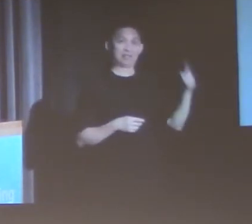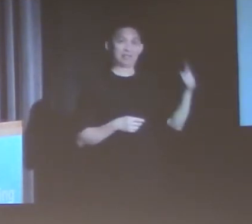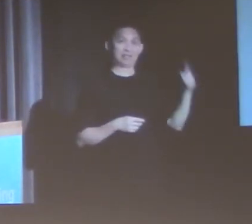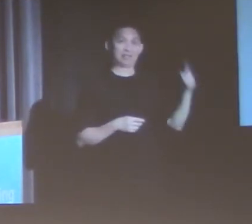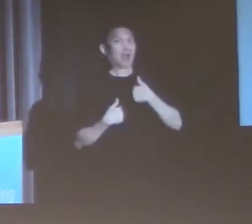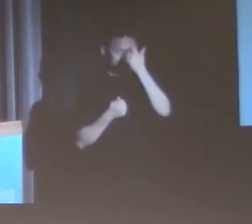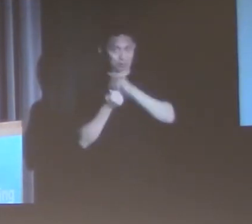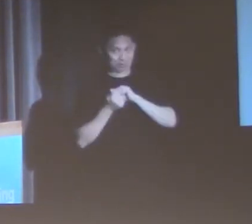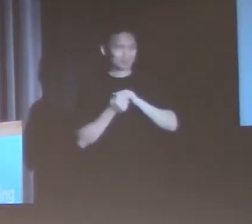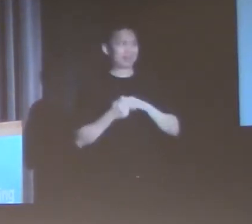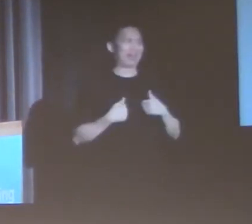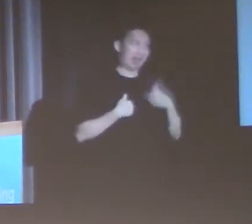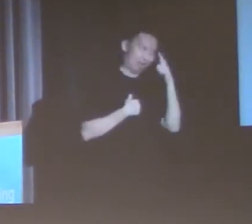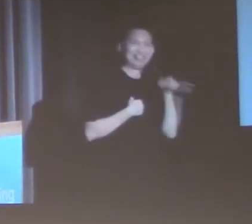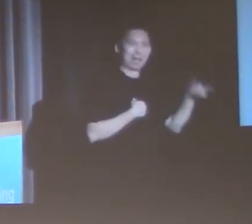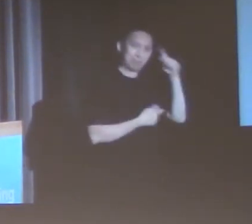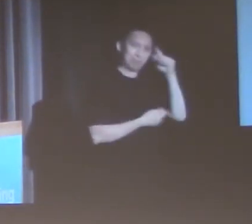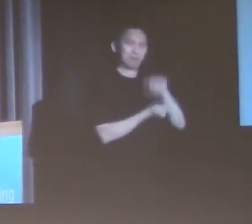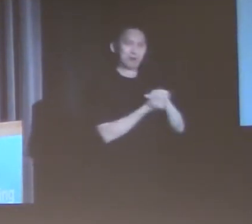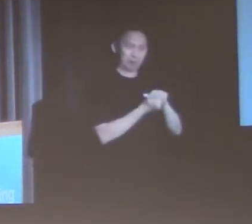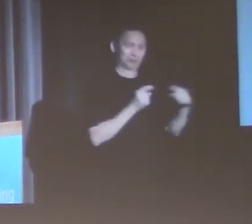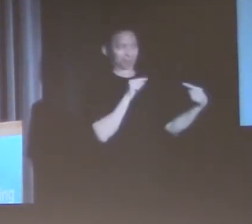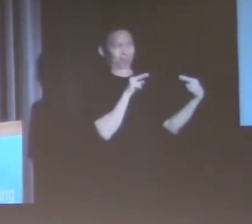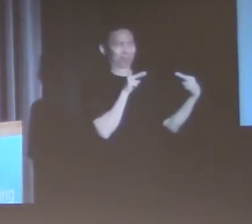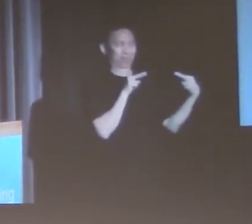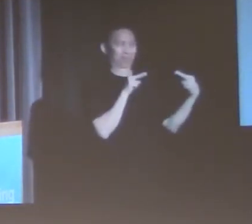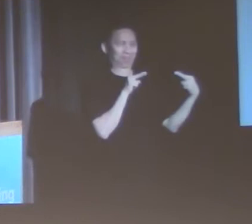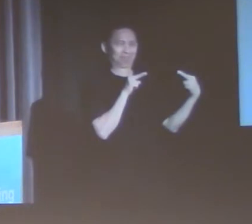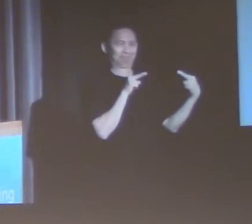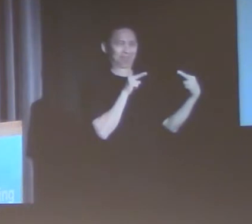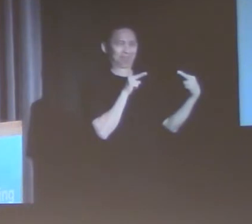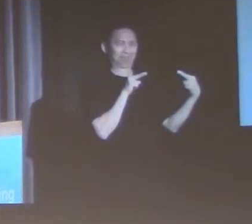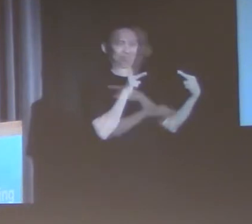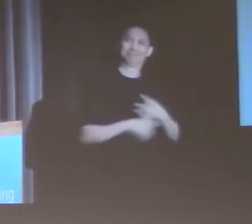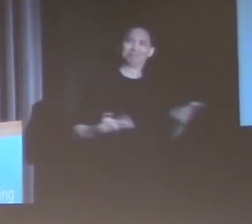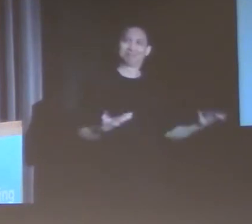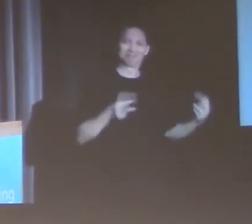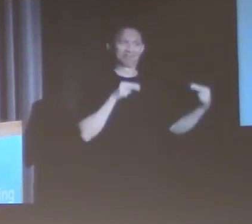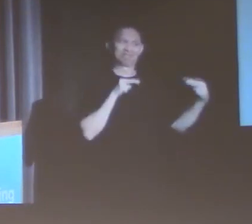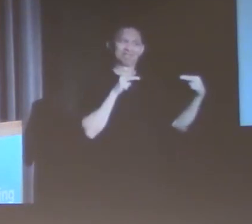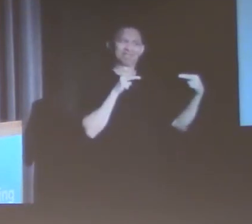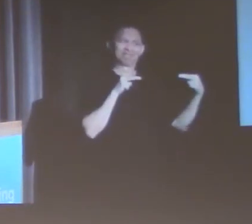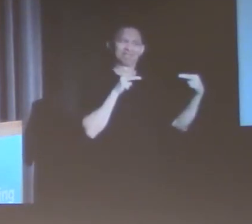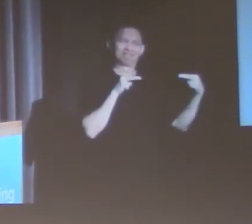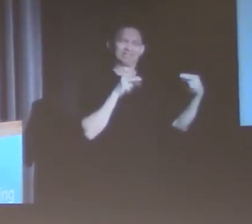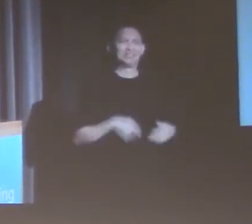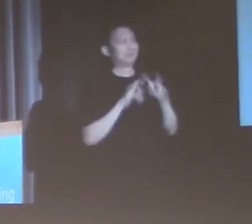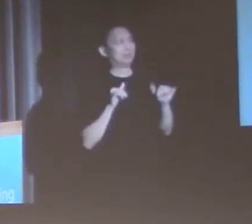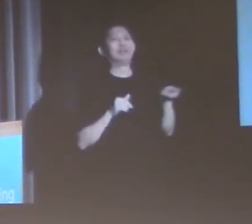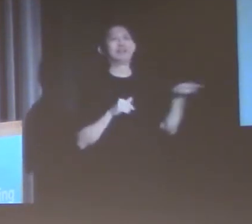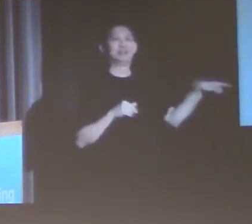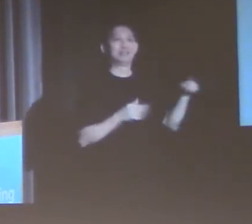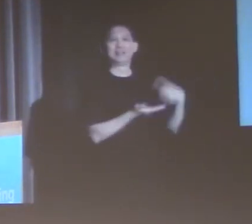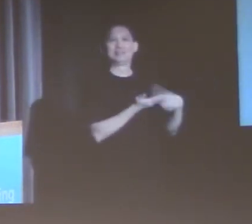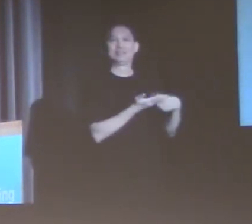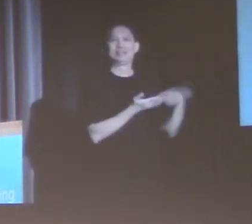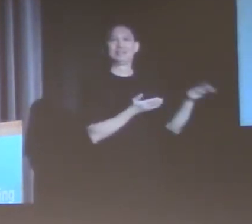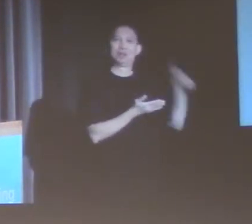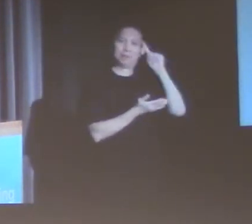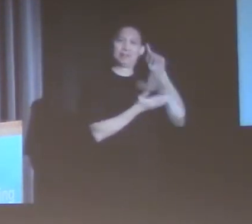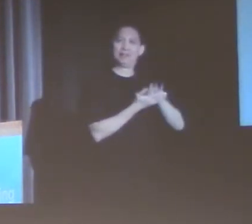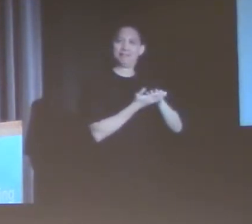thought they were brainwashed. And for them, it was also an occasion to talk about their ideology.